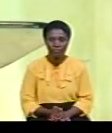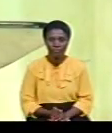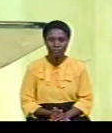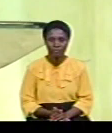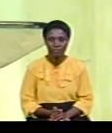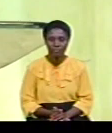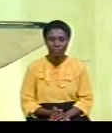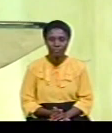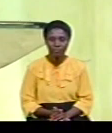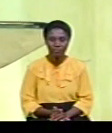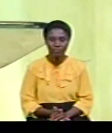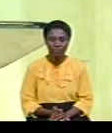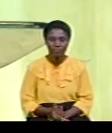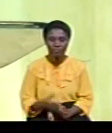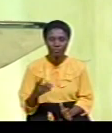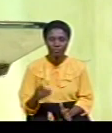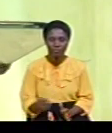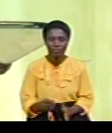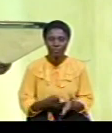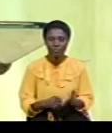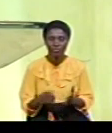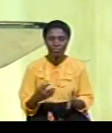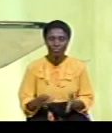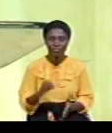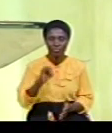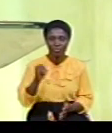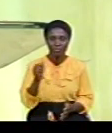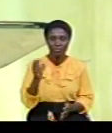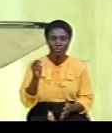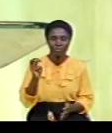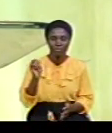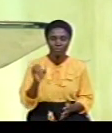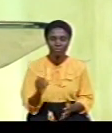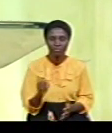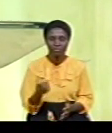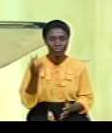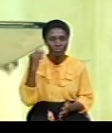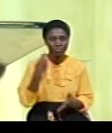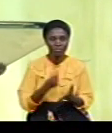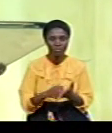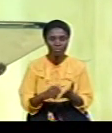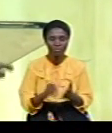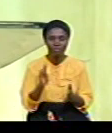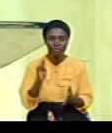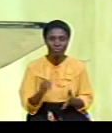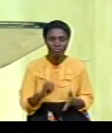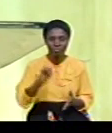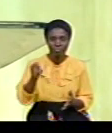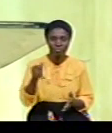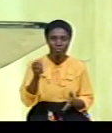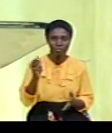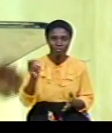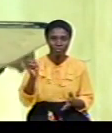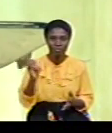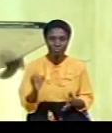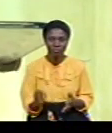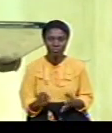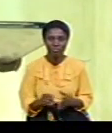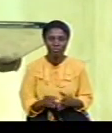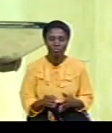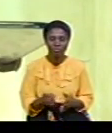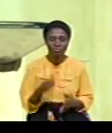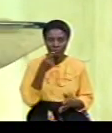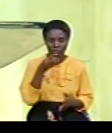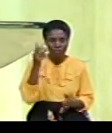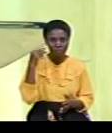The epistle of James was written by James, our lost half-brother, who was a highly respected elder in